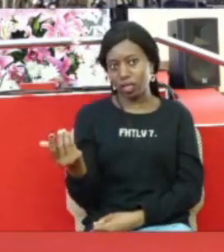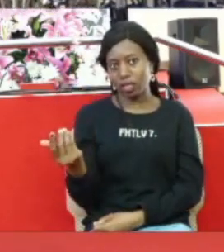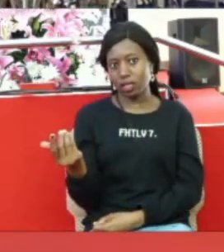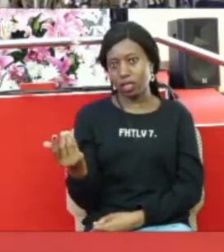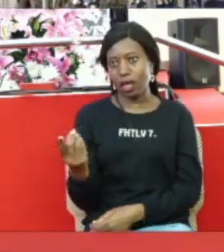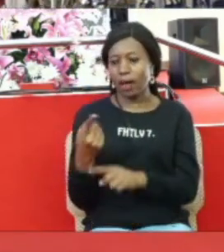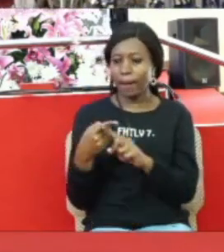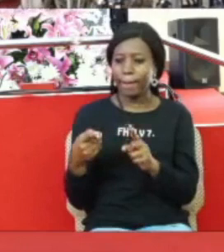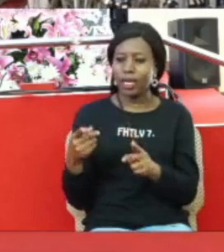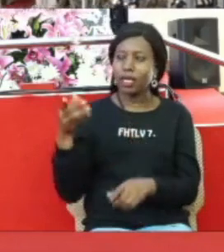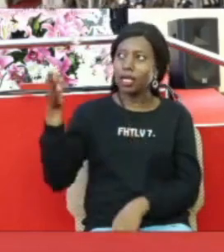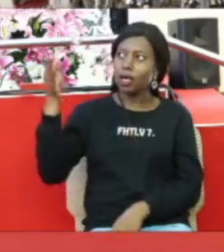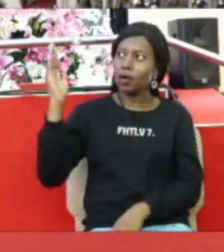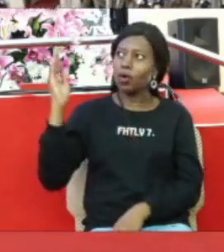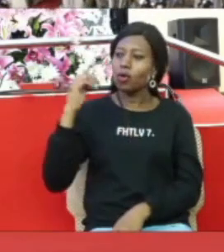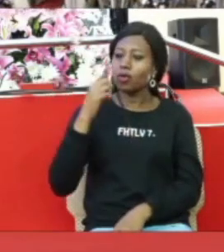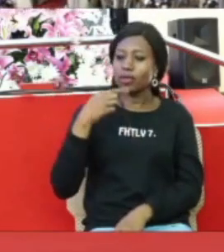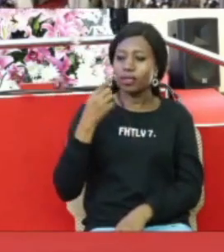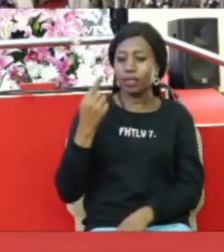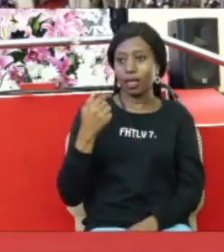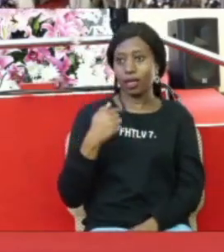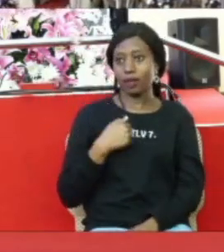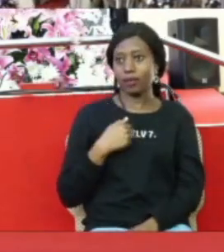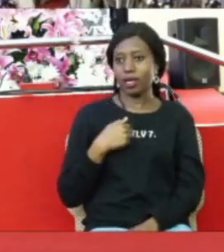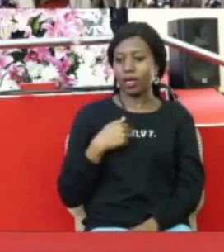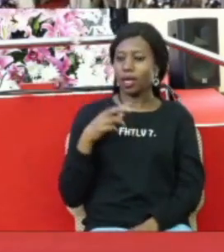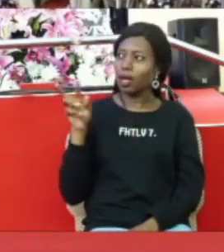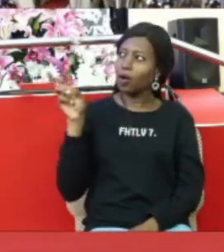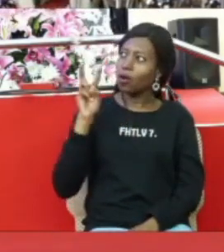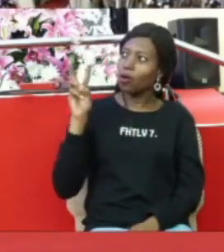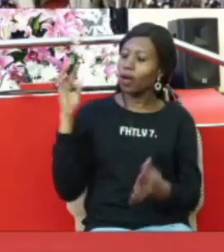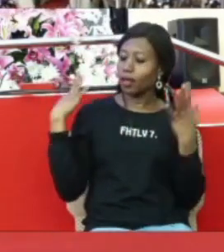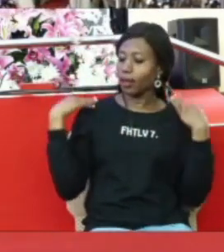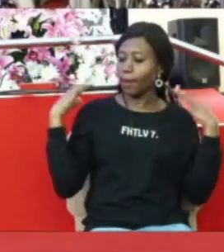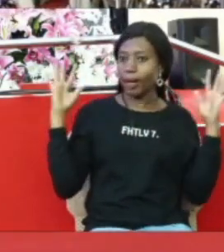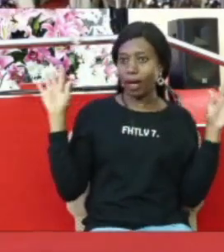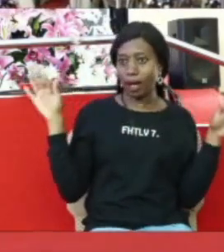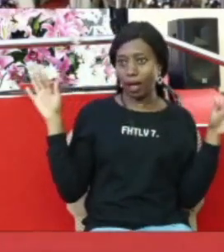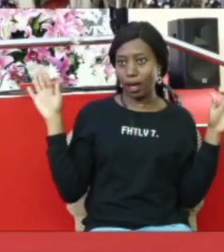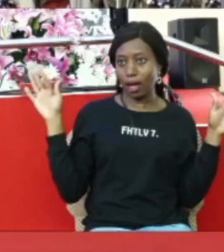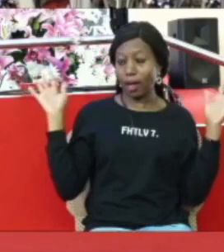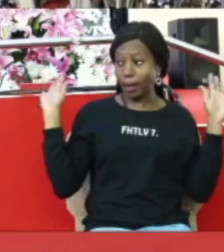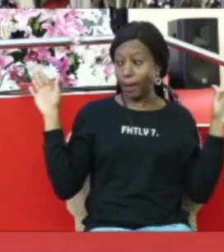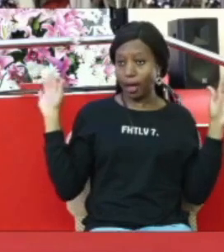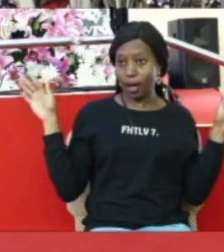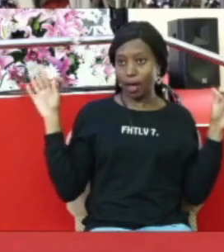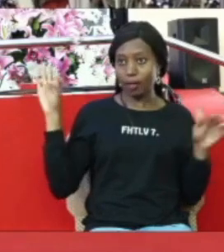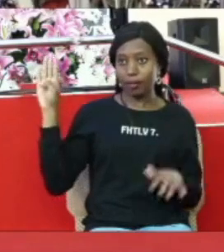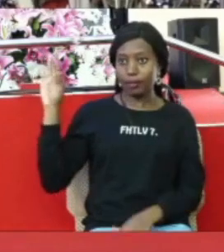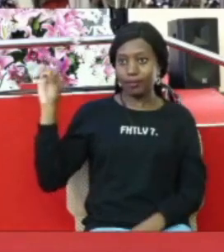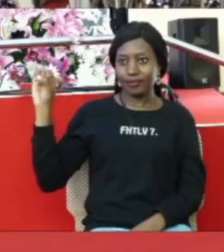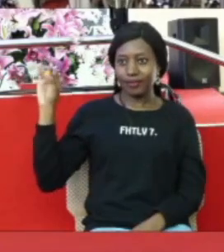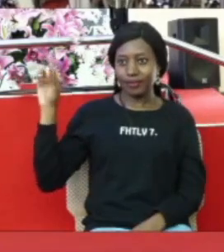the sky. Nikaona ndege ikipita, kanambia hii utaingia siku moja. Now, as I went, I started feeling,